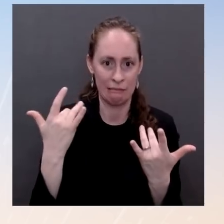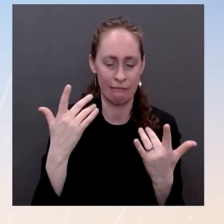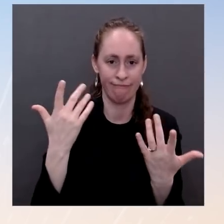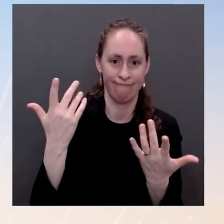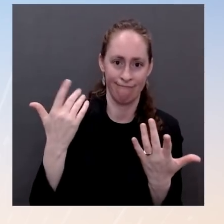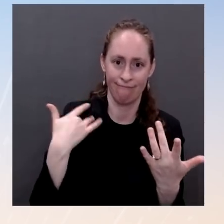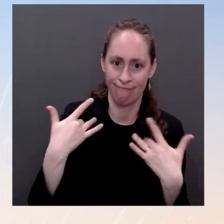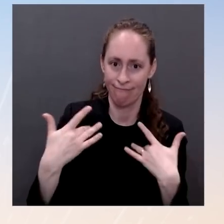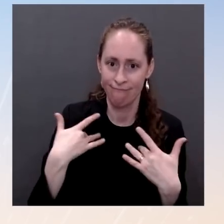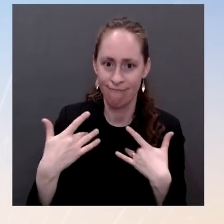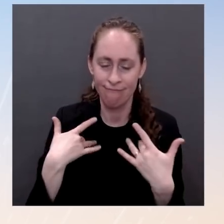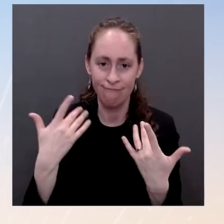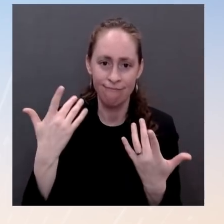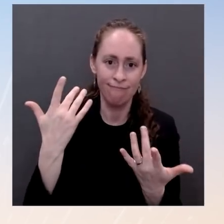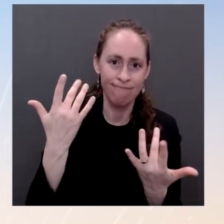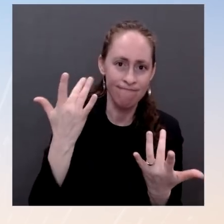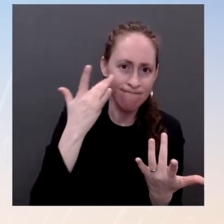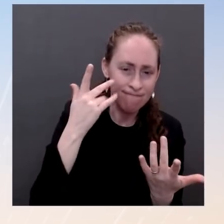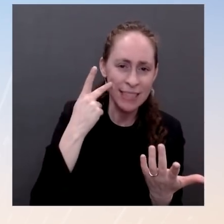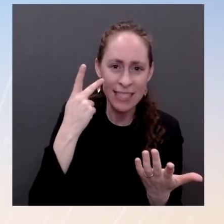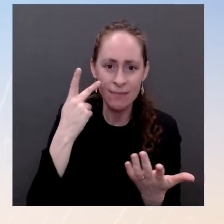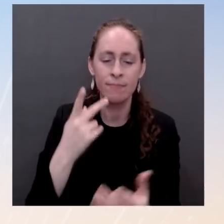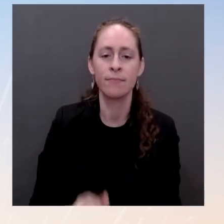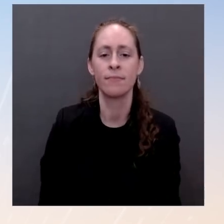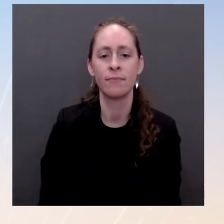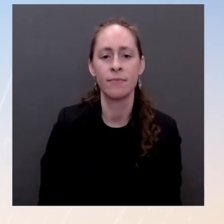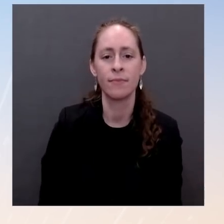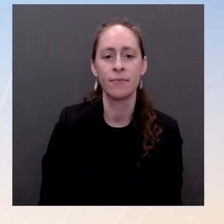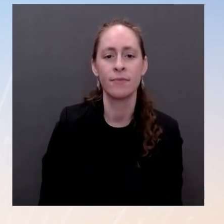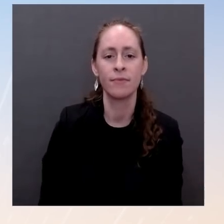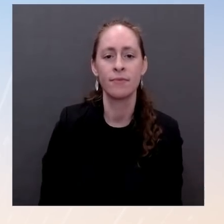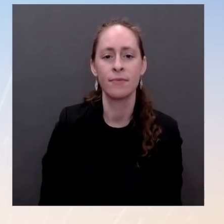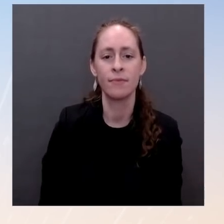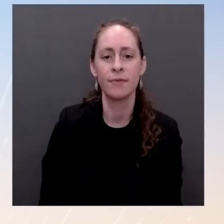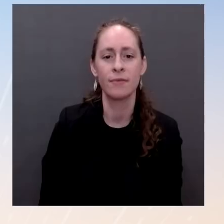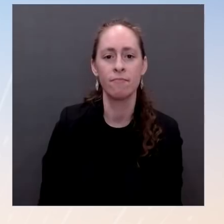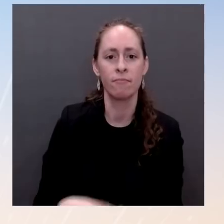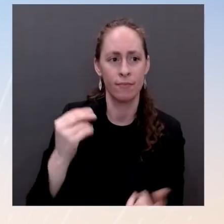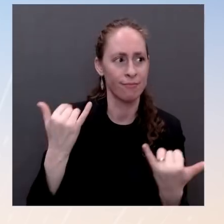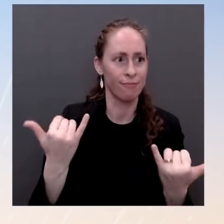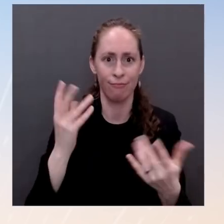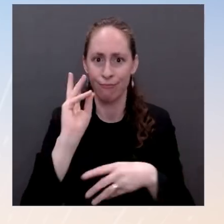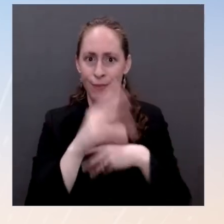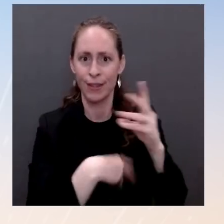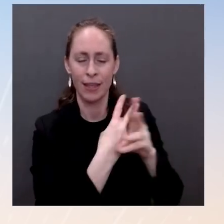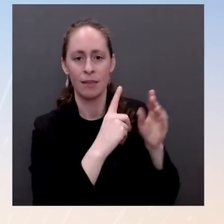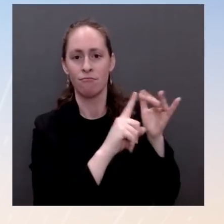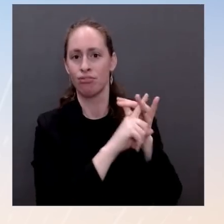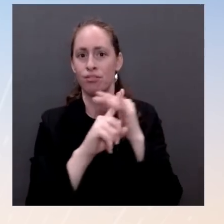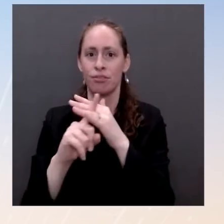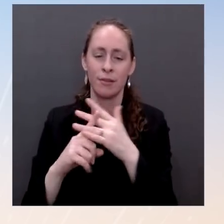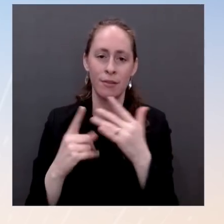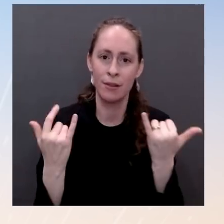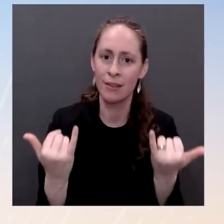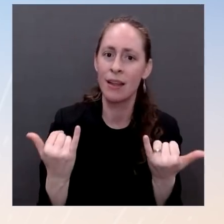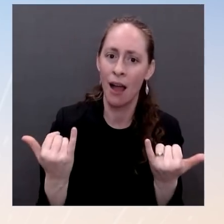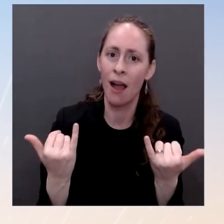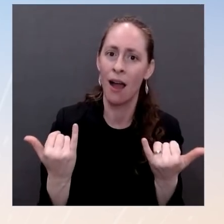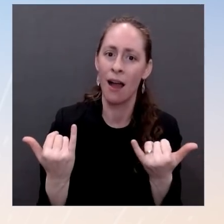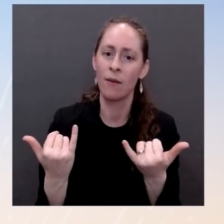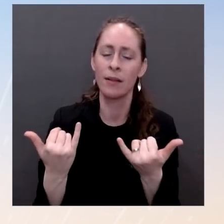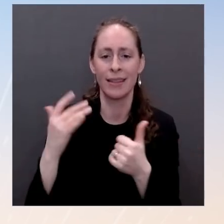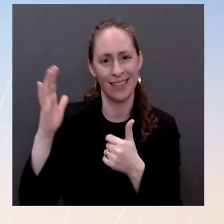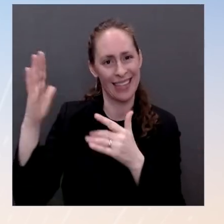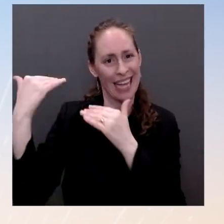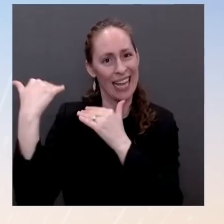president anywhere, he also has a responsibility to sometimes be in the White House, or oftentimes be in the White House. But he's looking forward to getting out there more in the